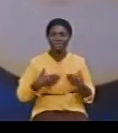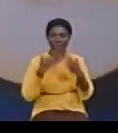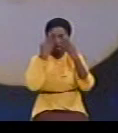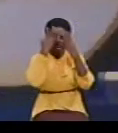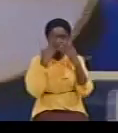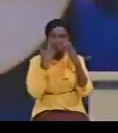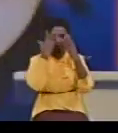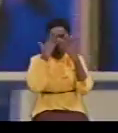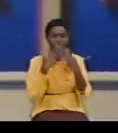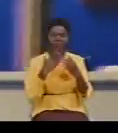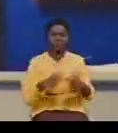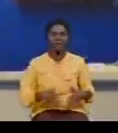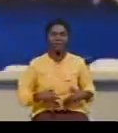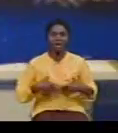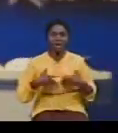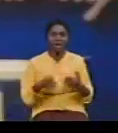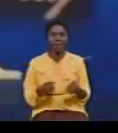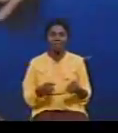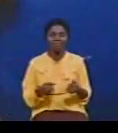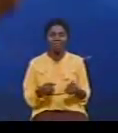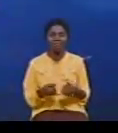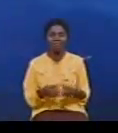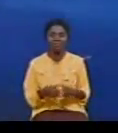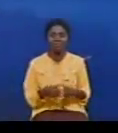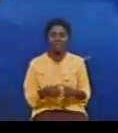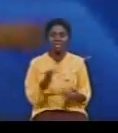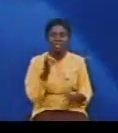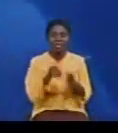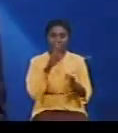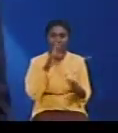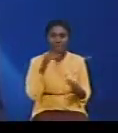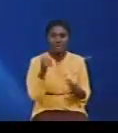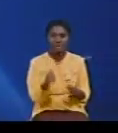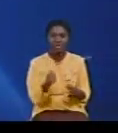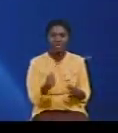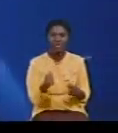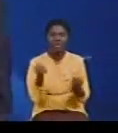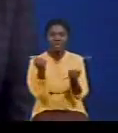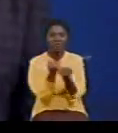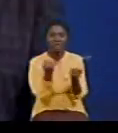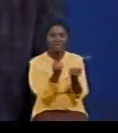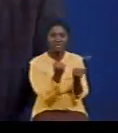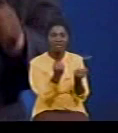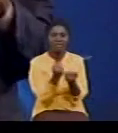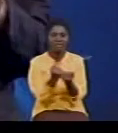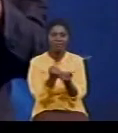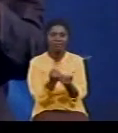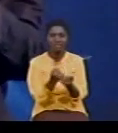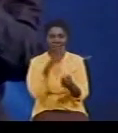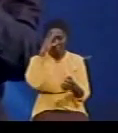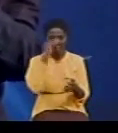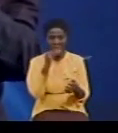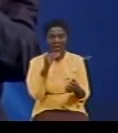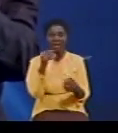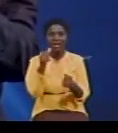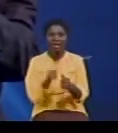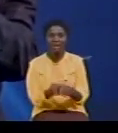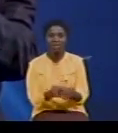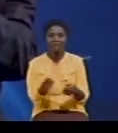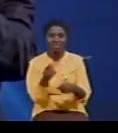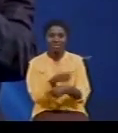life. If you're a fighting man, every day you'll fight a fighter. And some of